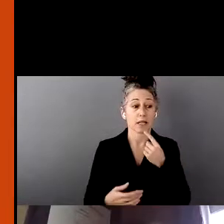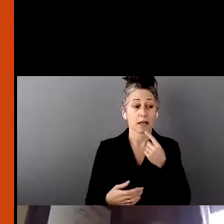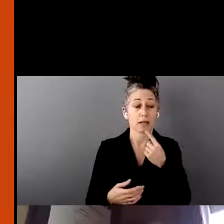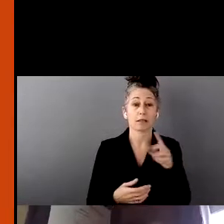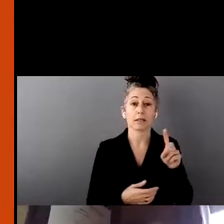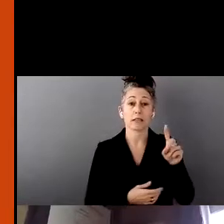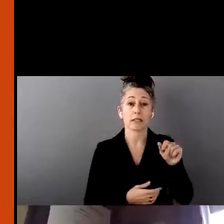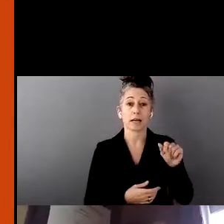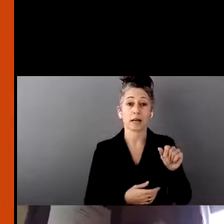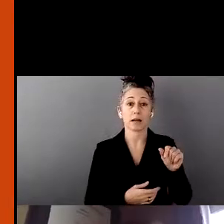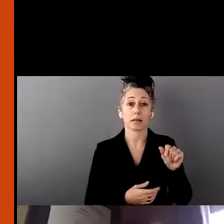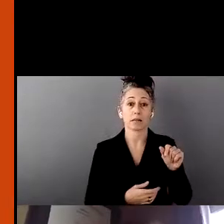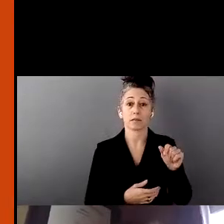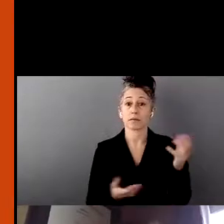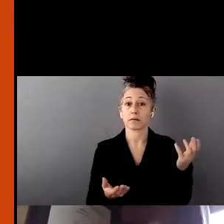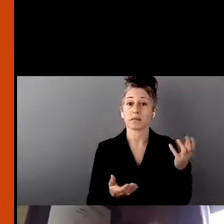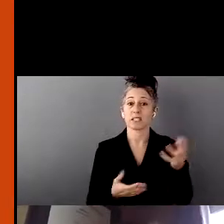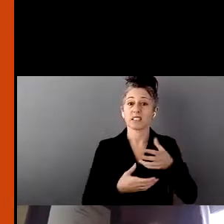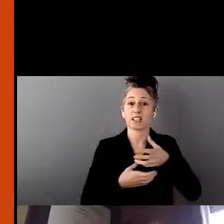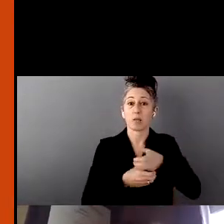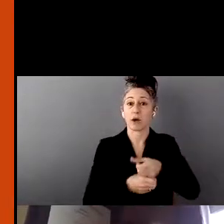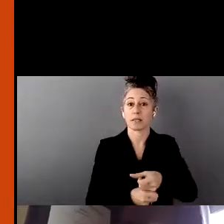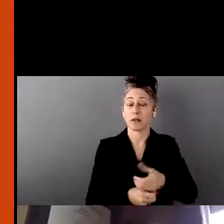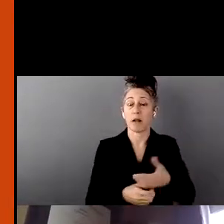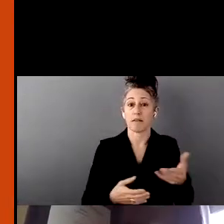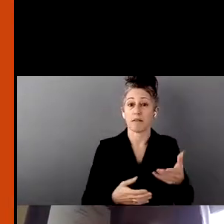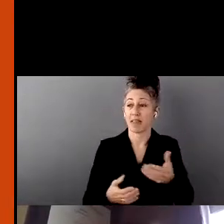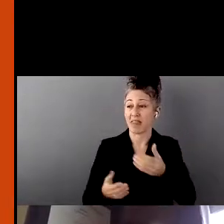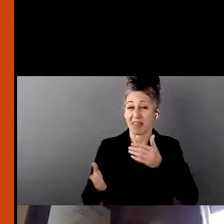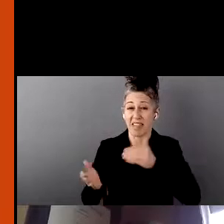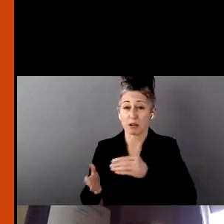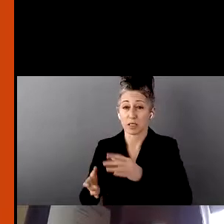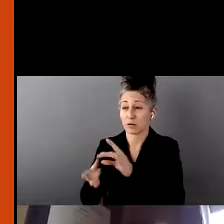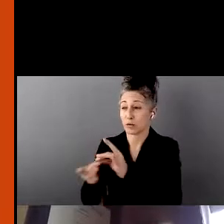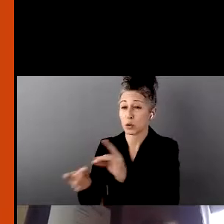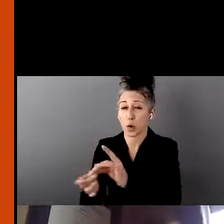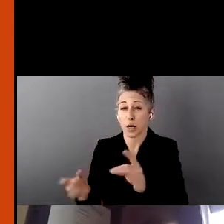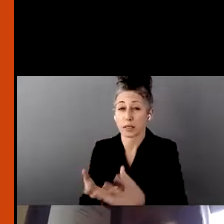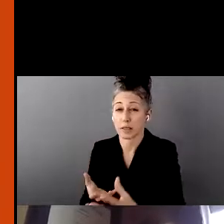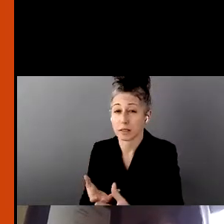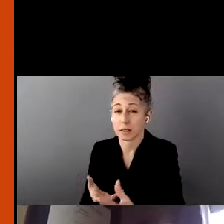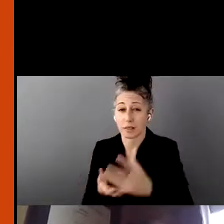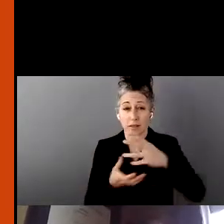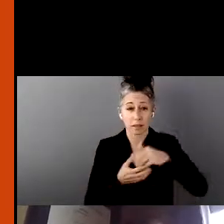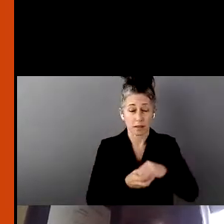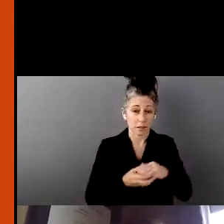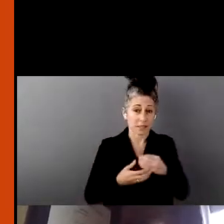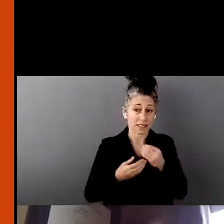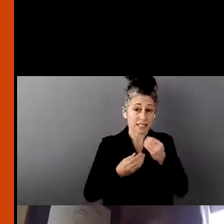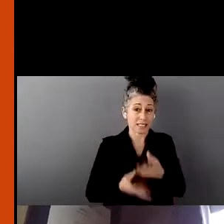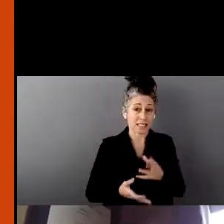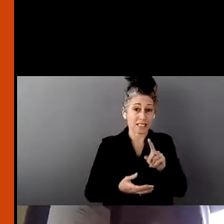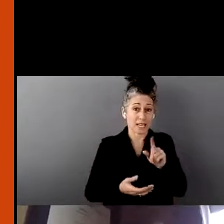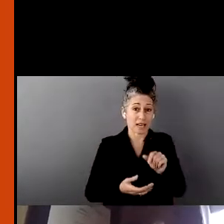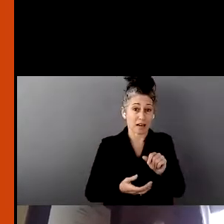of thousands of stories. Tell a few of those stories to help make the data meaningful. And as we look at like news